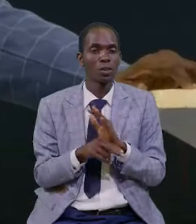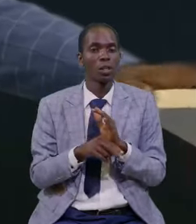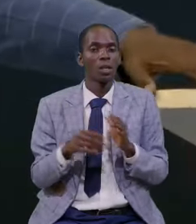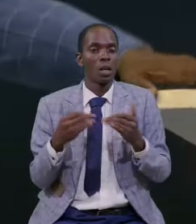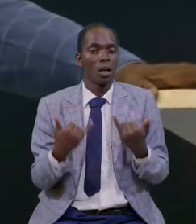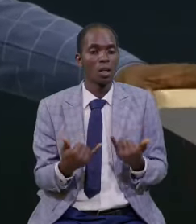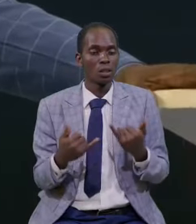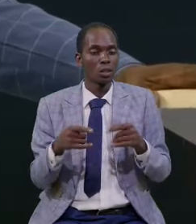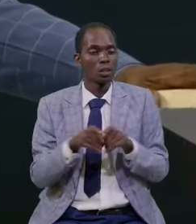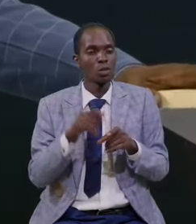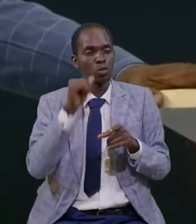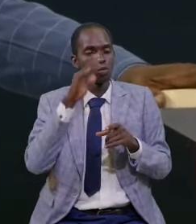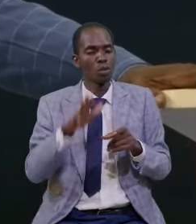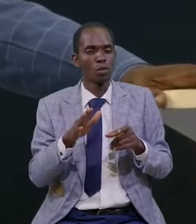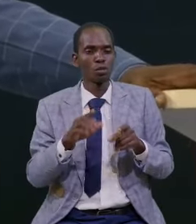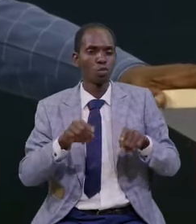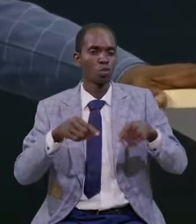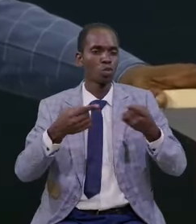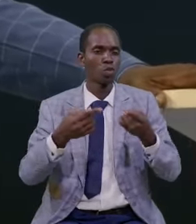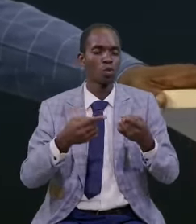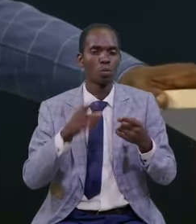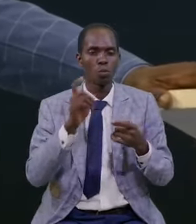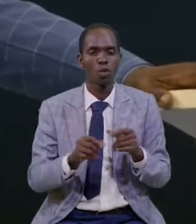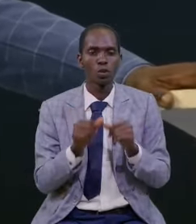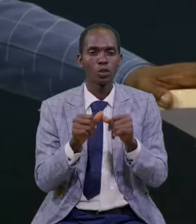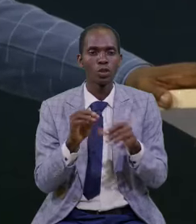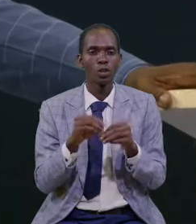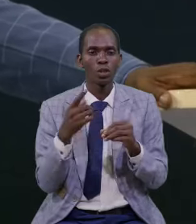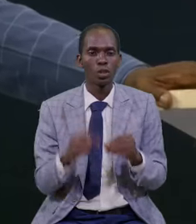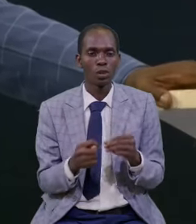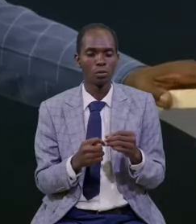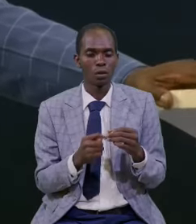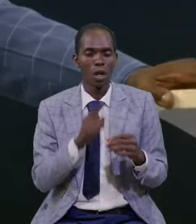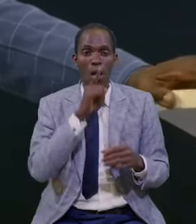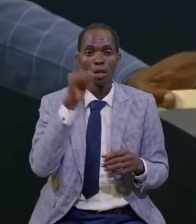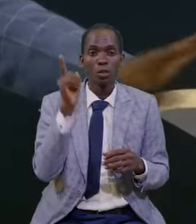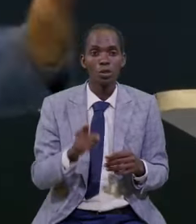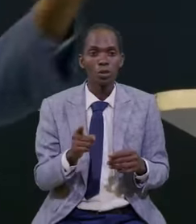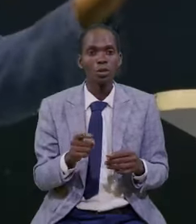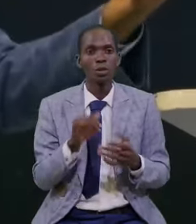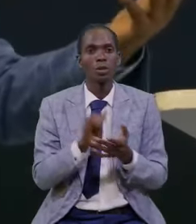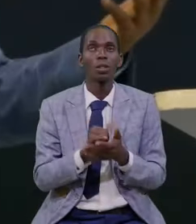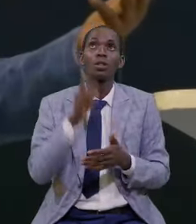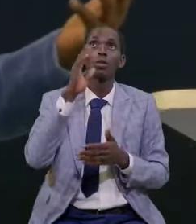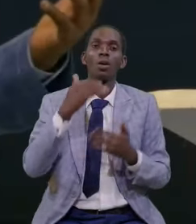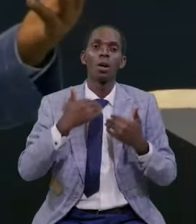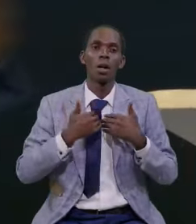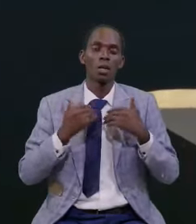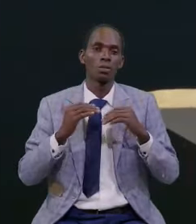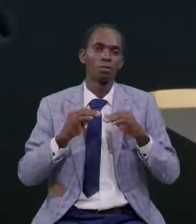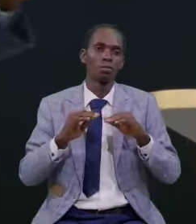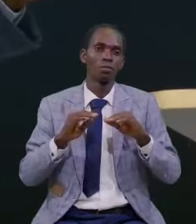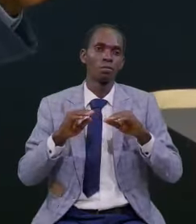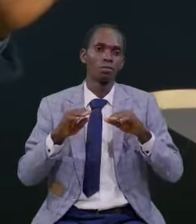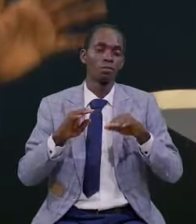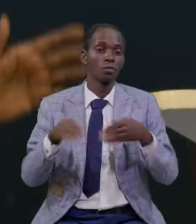in the confidence, in the assurance, God has forgiven me. Doubts may come. He